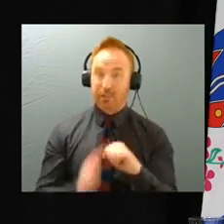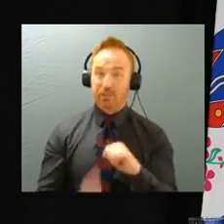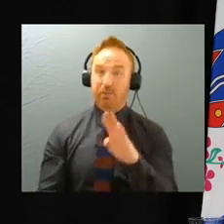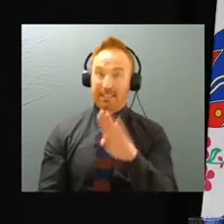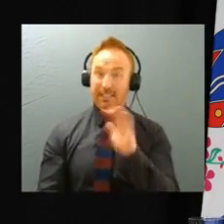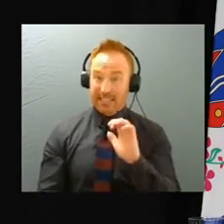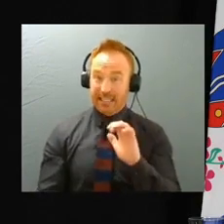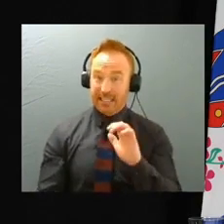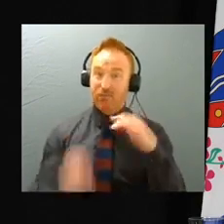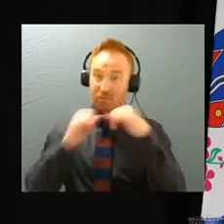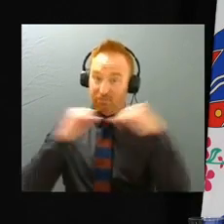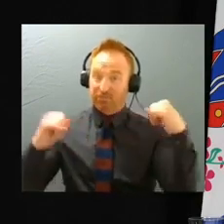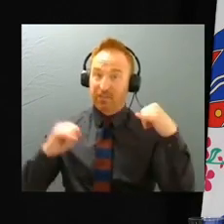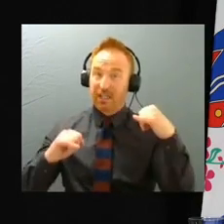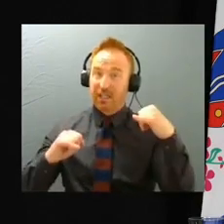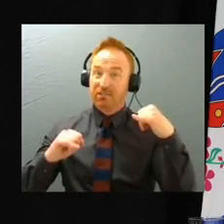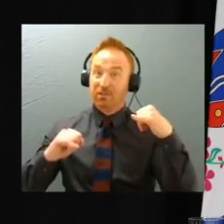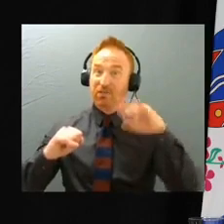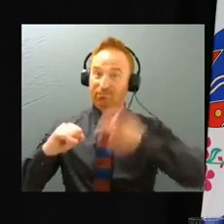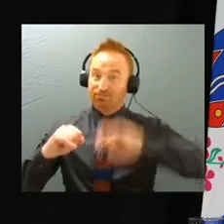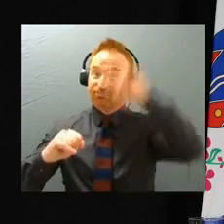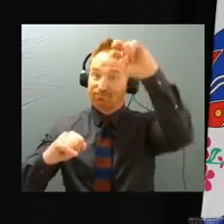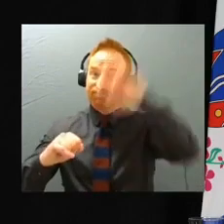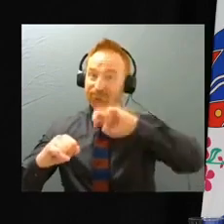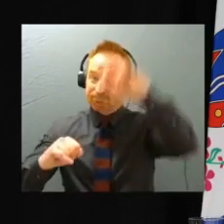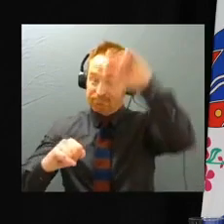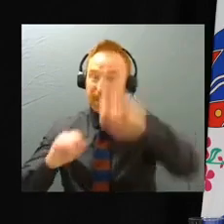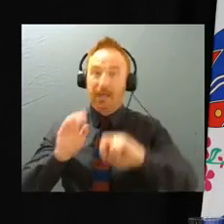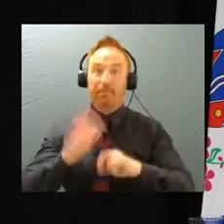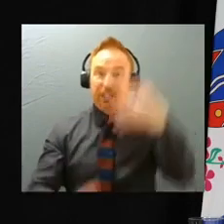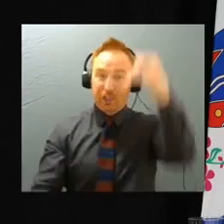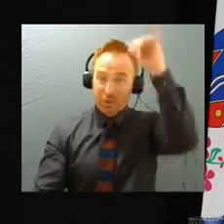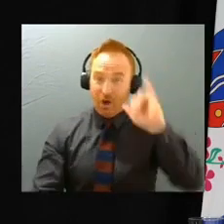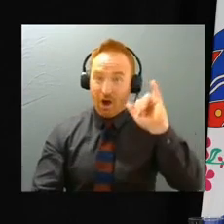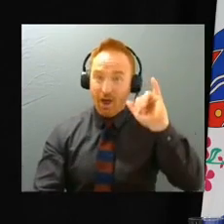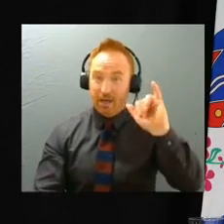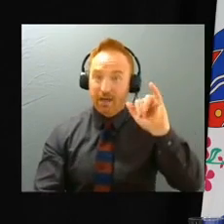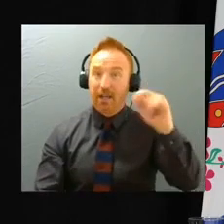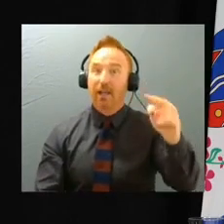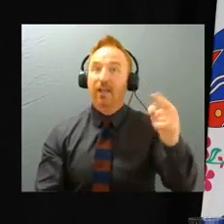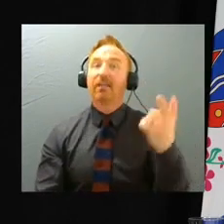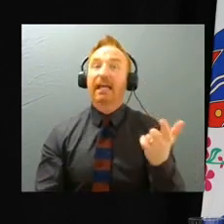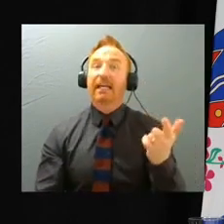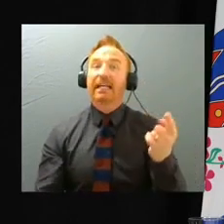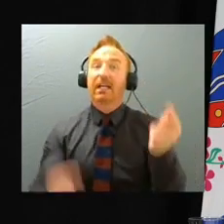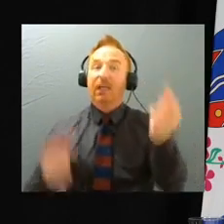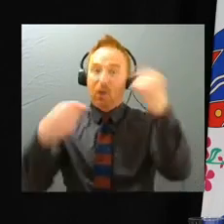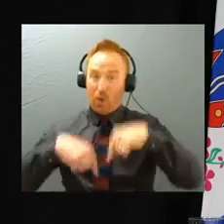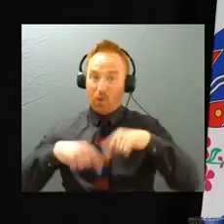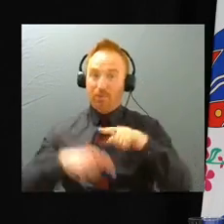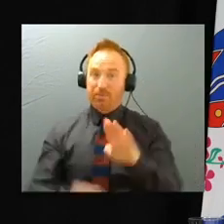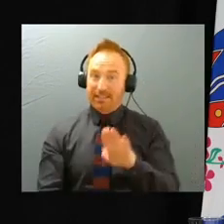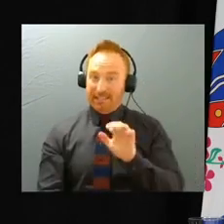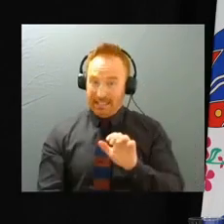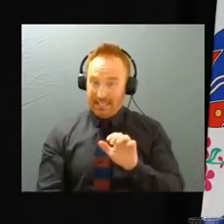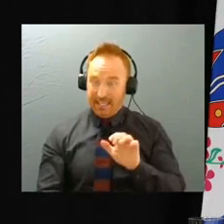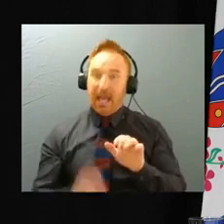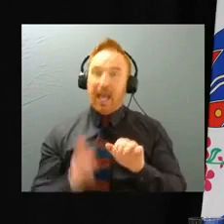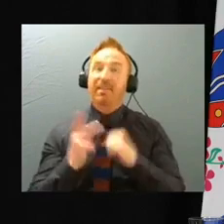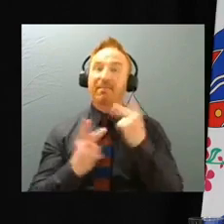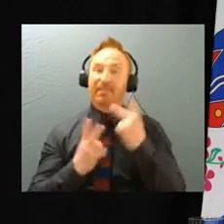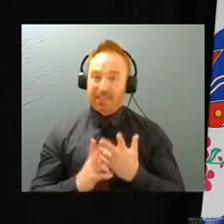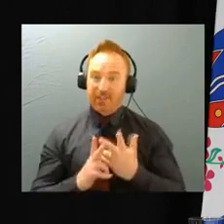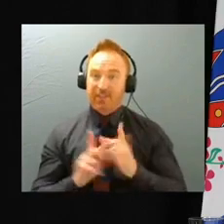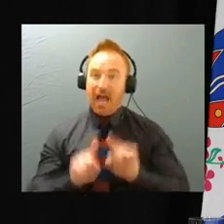two directions. One is Yukoners going to BC and then coming back, plus any visitors coming in from BC.